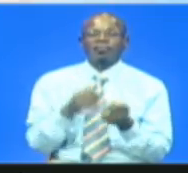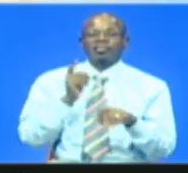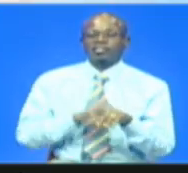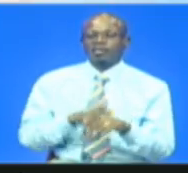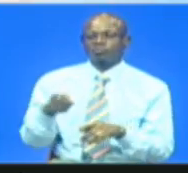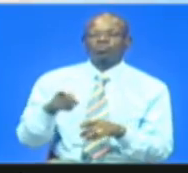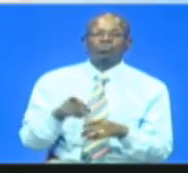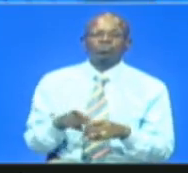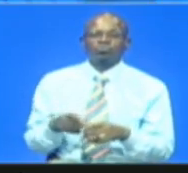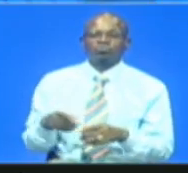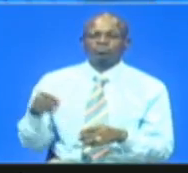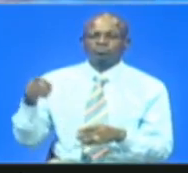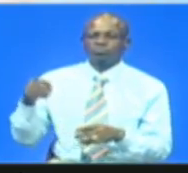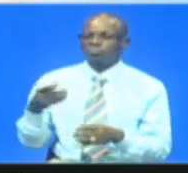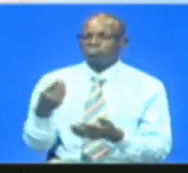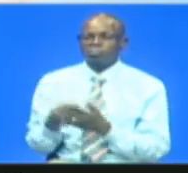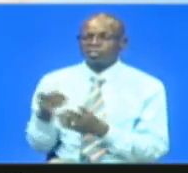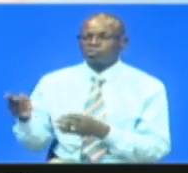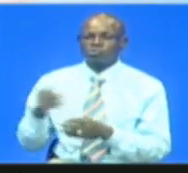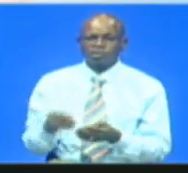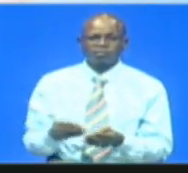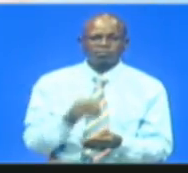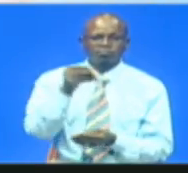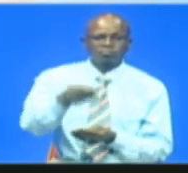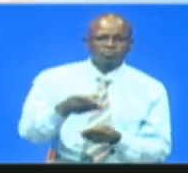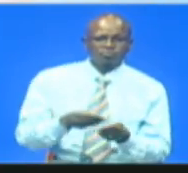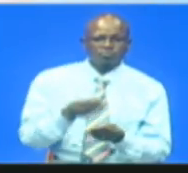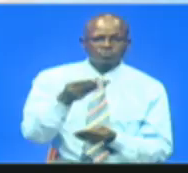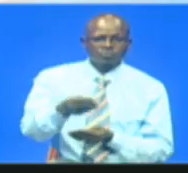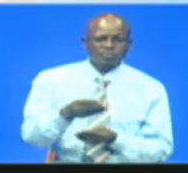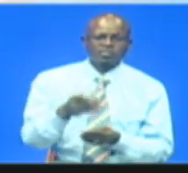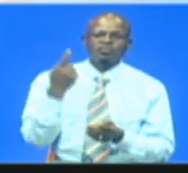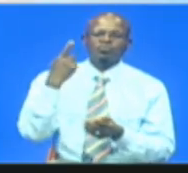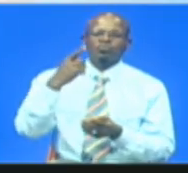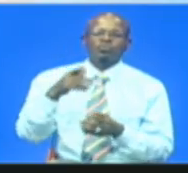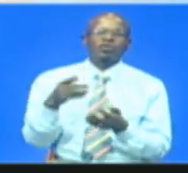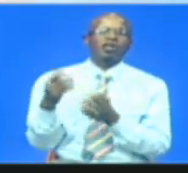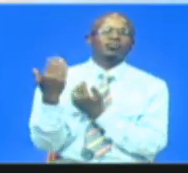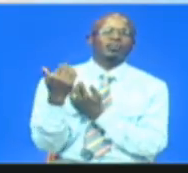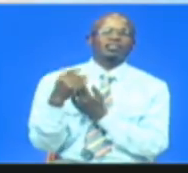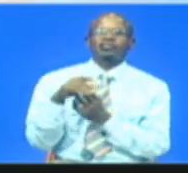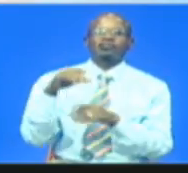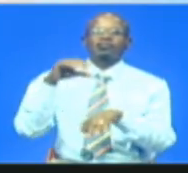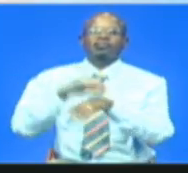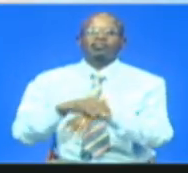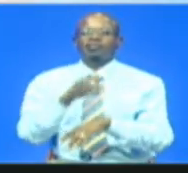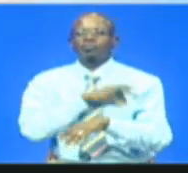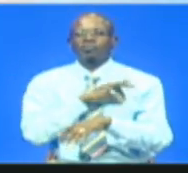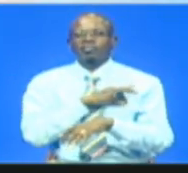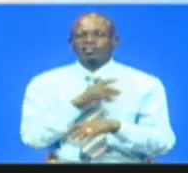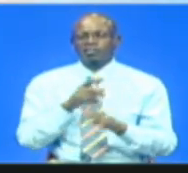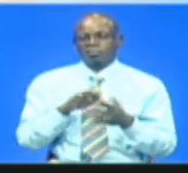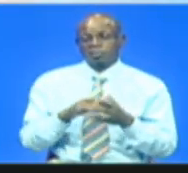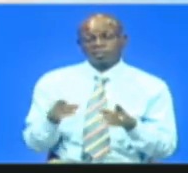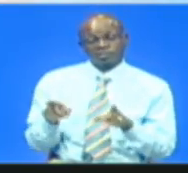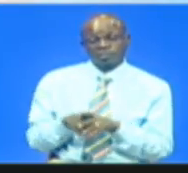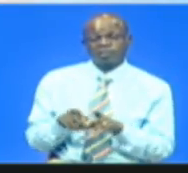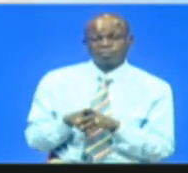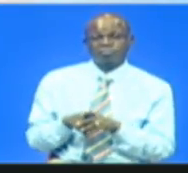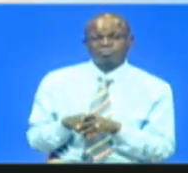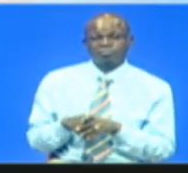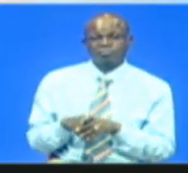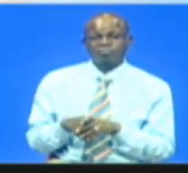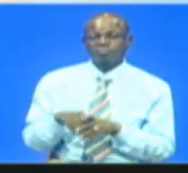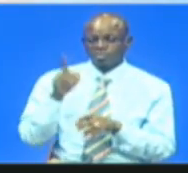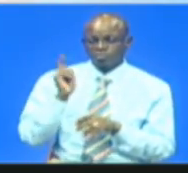its addictiveness. This warning message is expected to constitute a third of the actual advertisement and be of